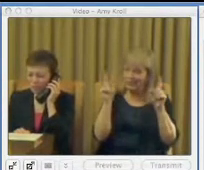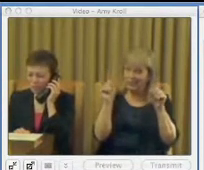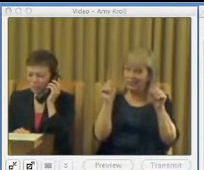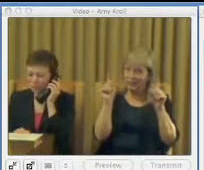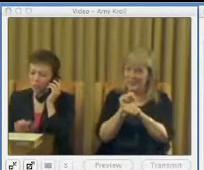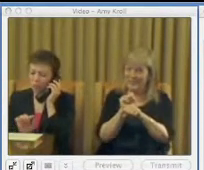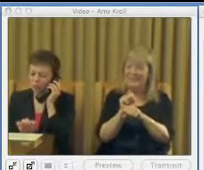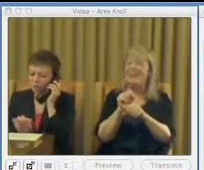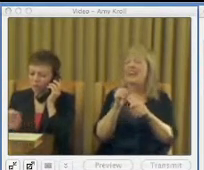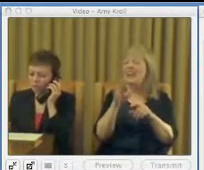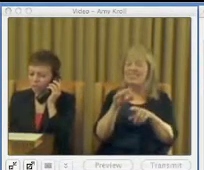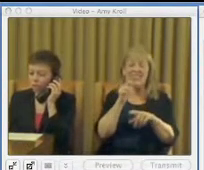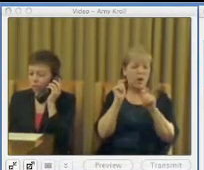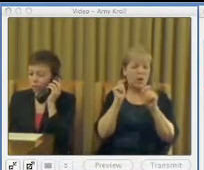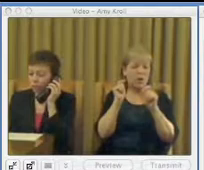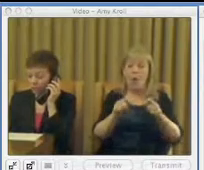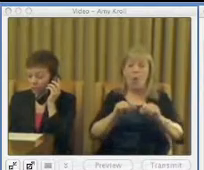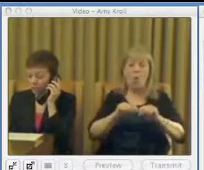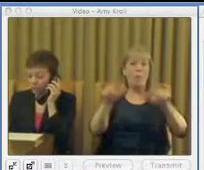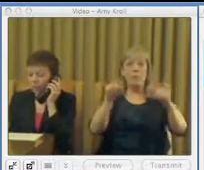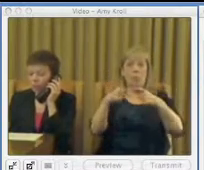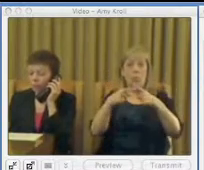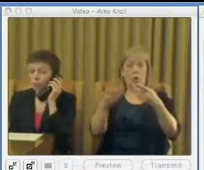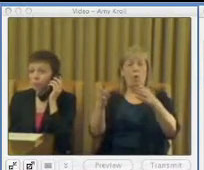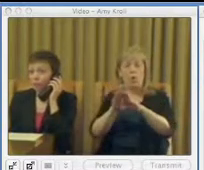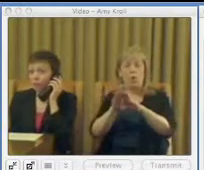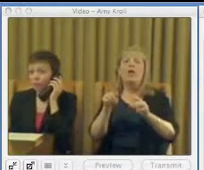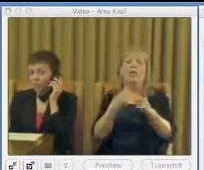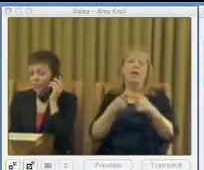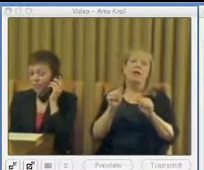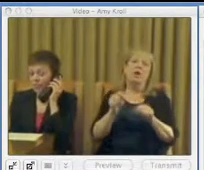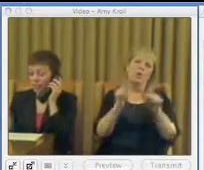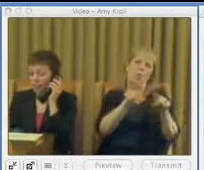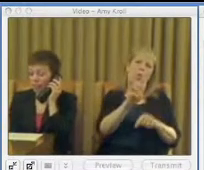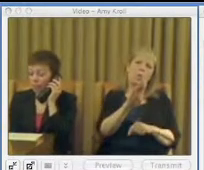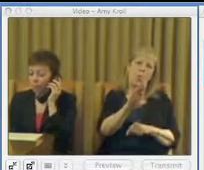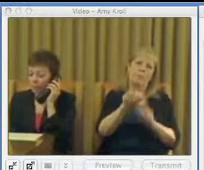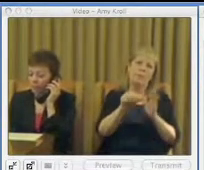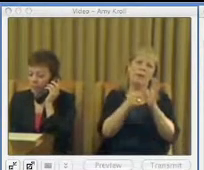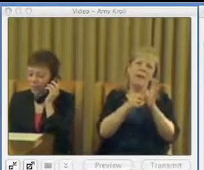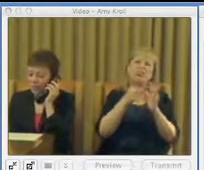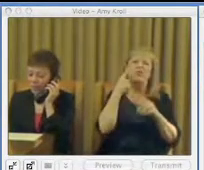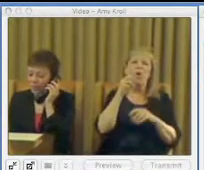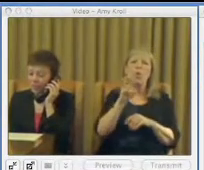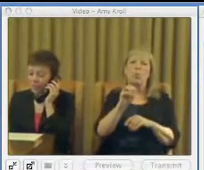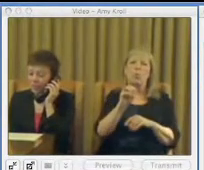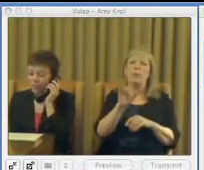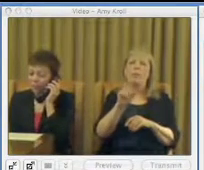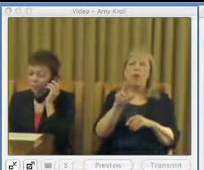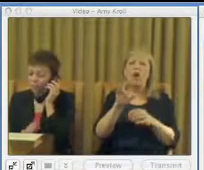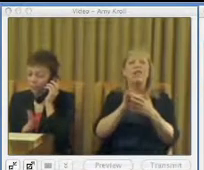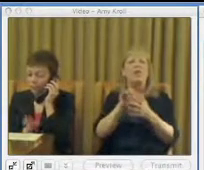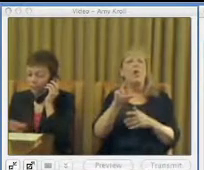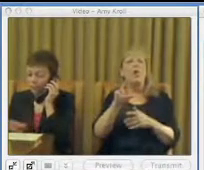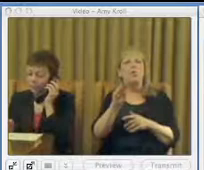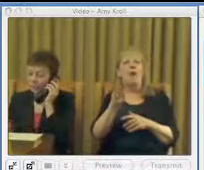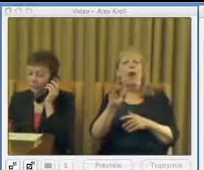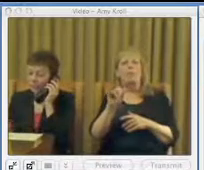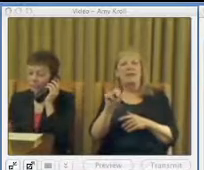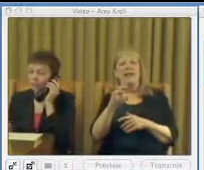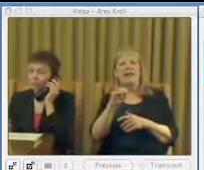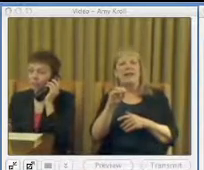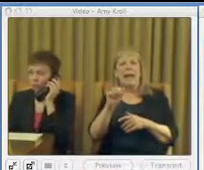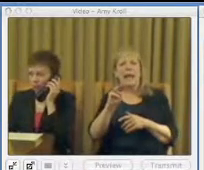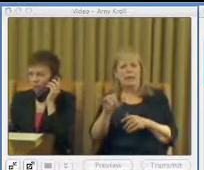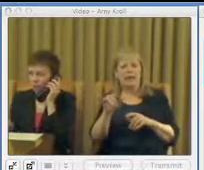automatically open once you close out, then go to the web page for the webinar that was provided to you in the email from Robin and Amy, and